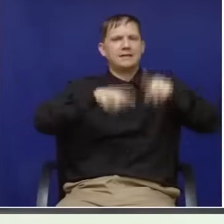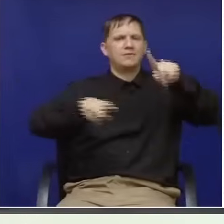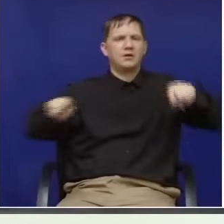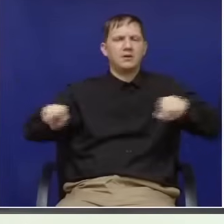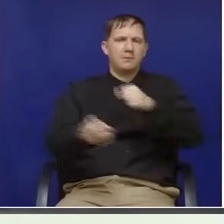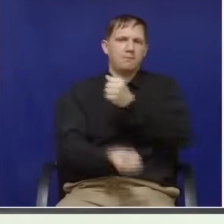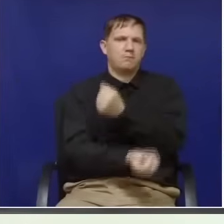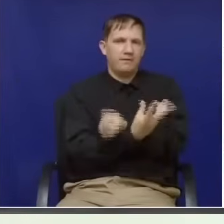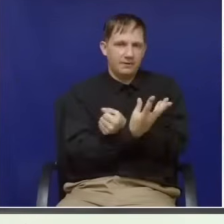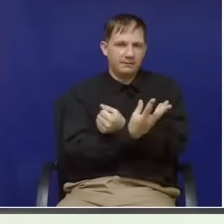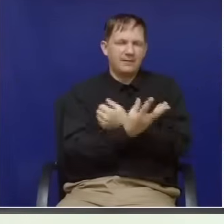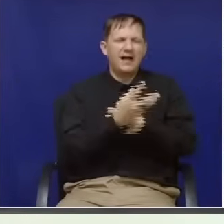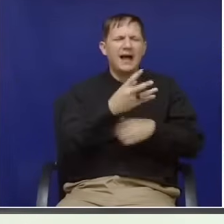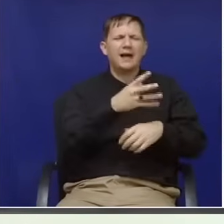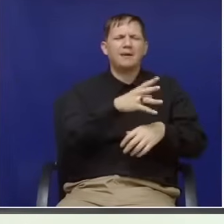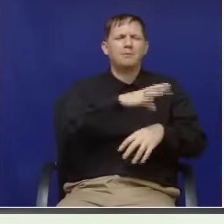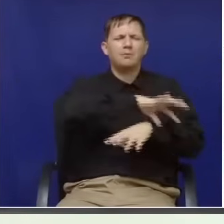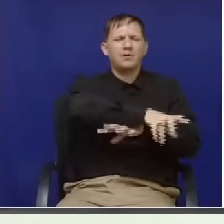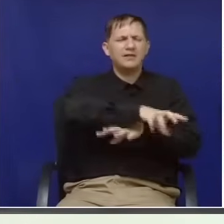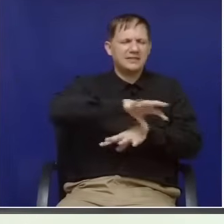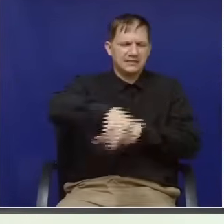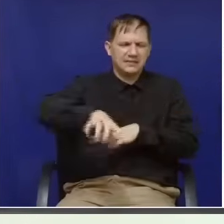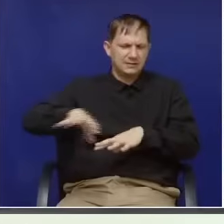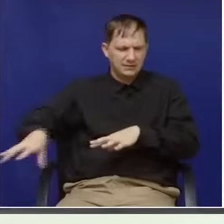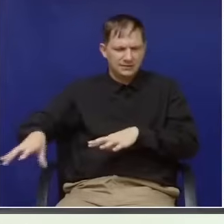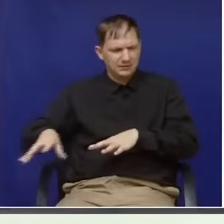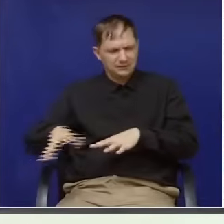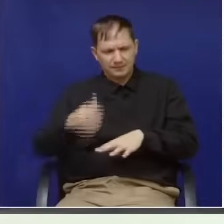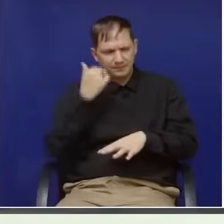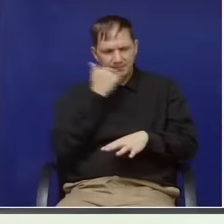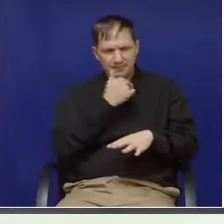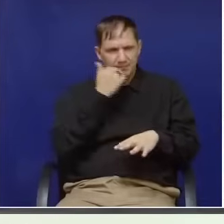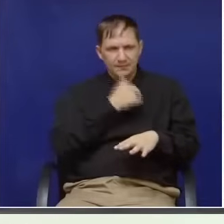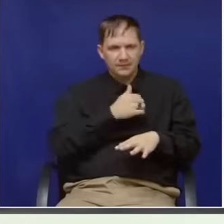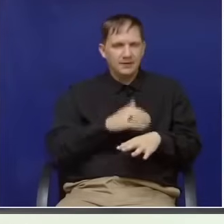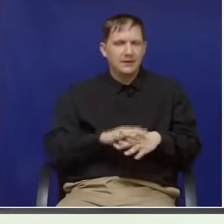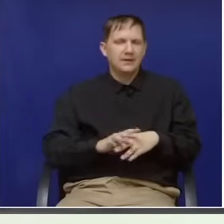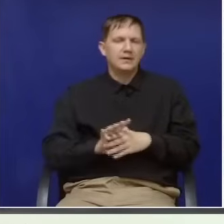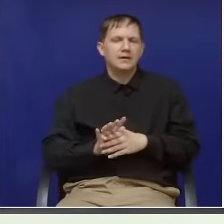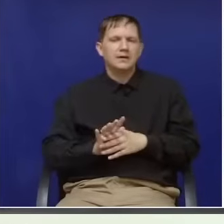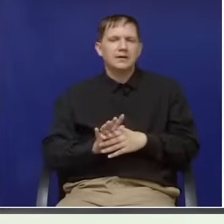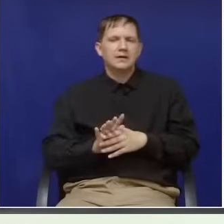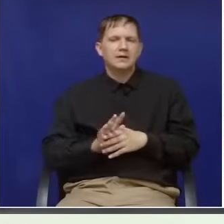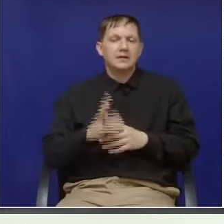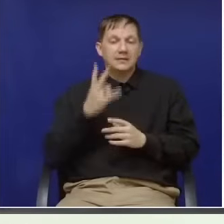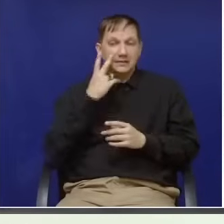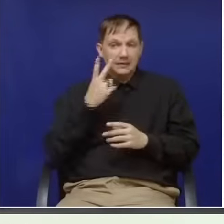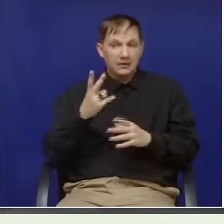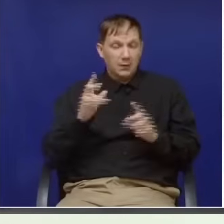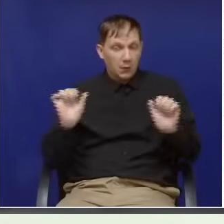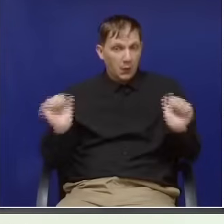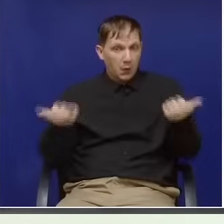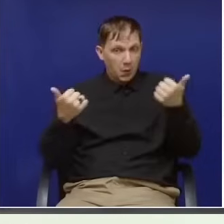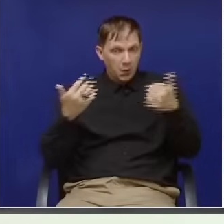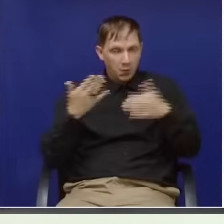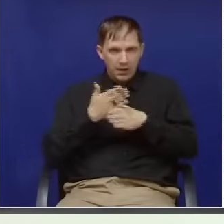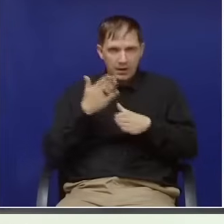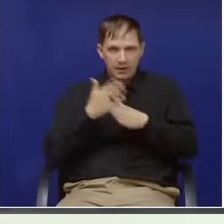areas throughout the country. We have seen the units doing a sterling job